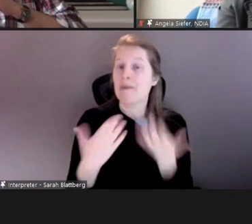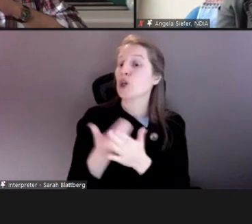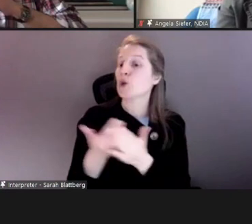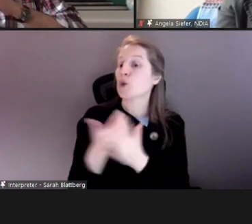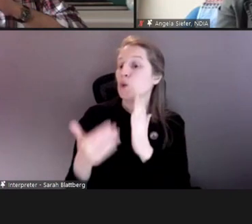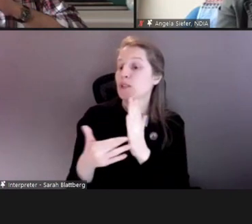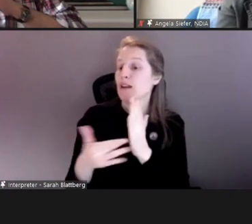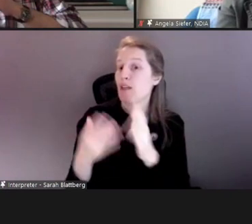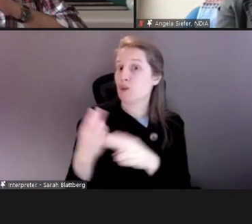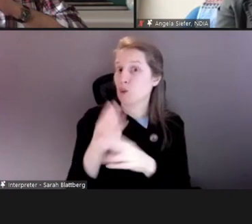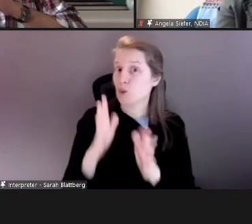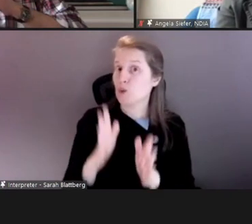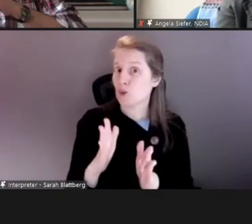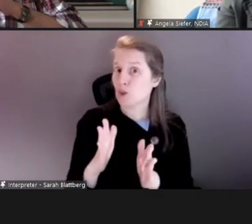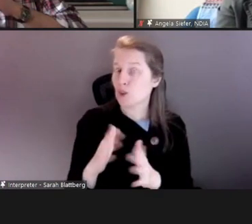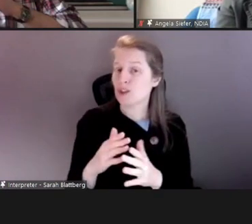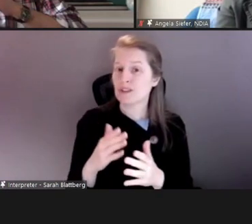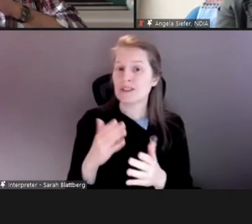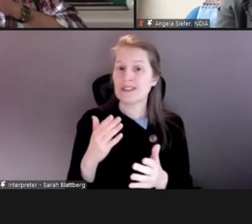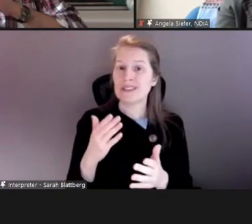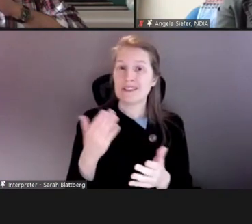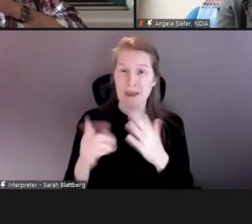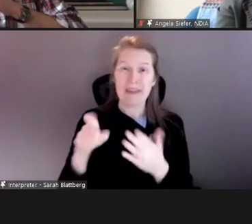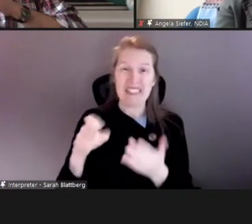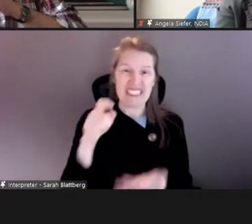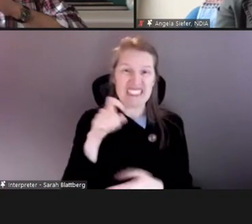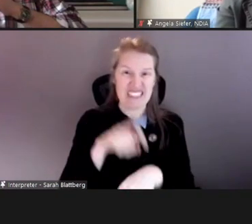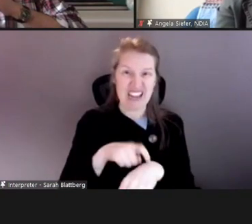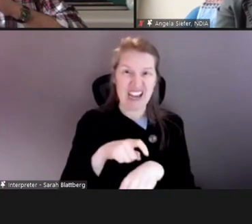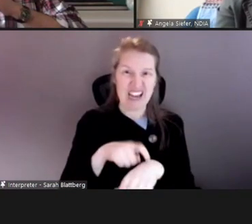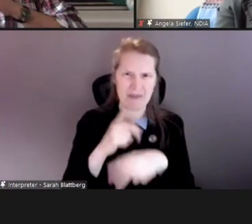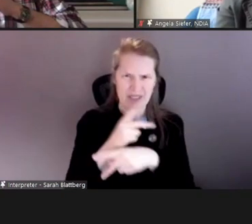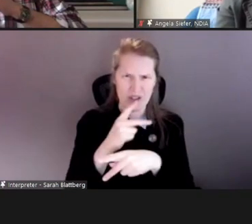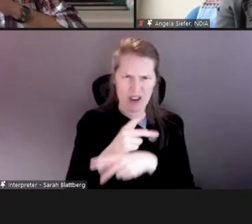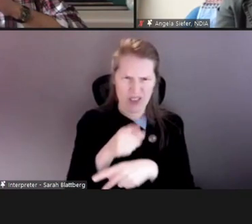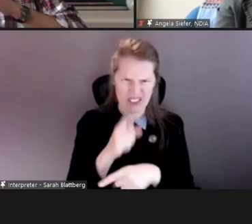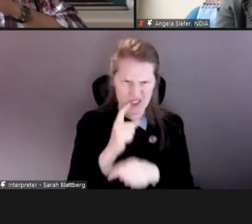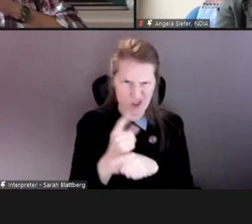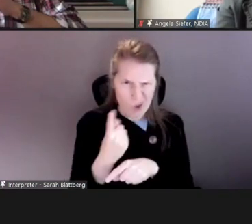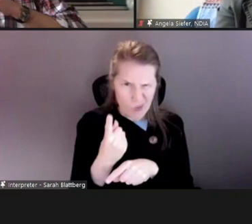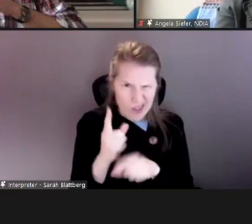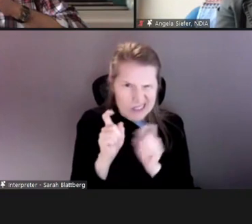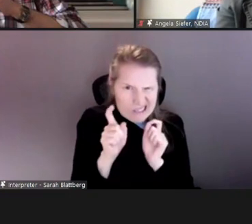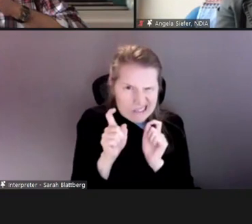to the internet, I might need some time to figure out if this actually works for me.